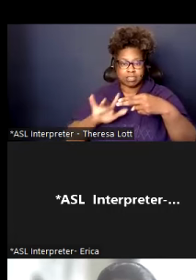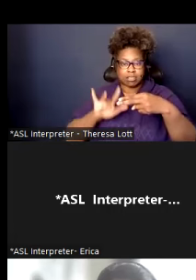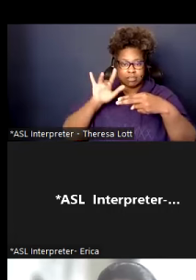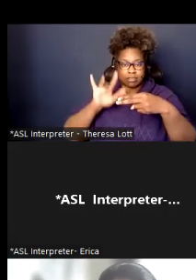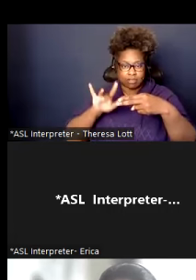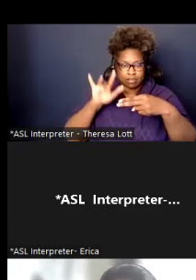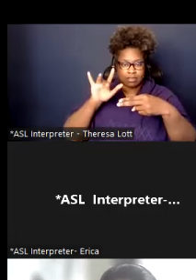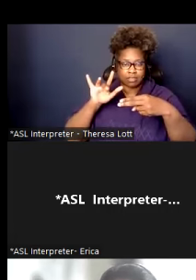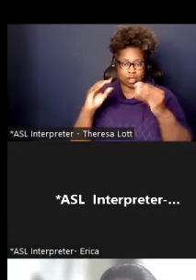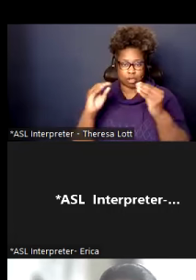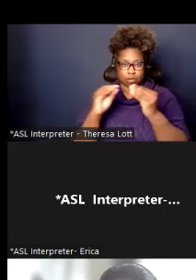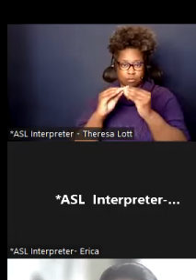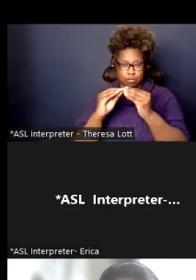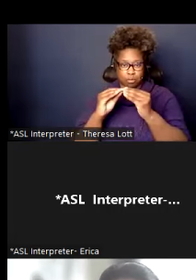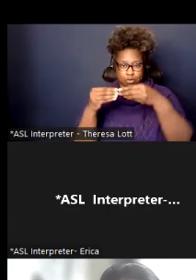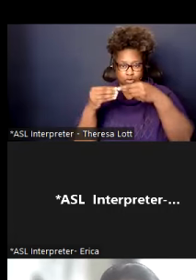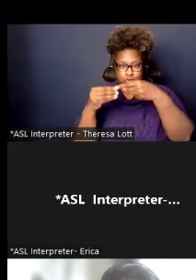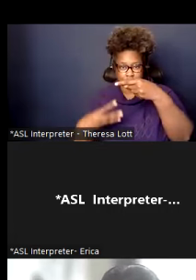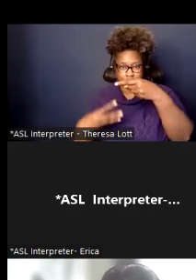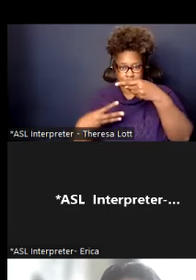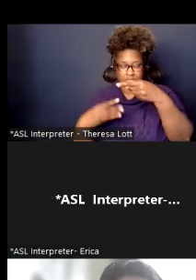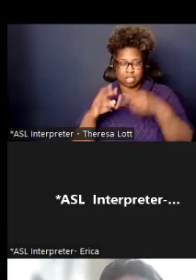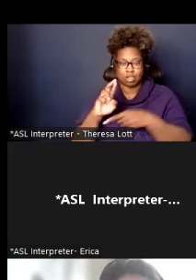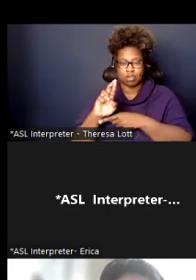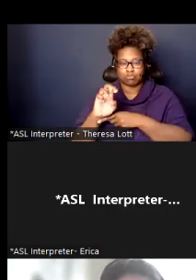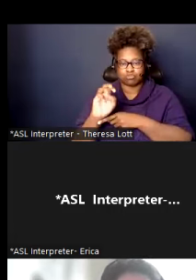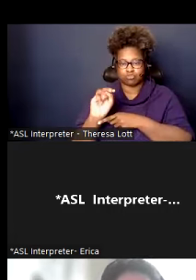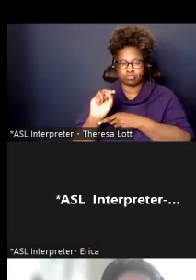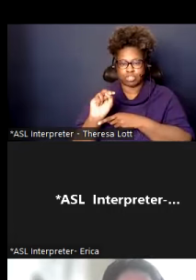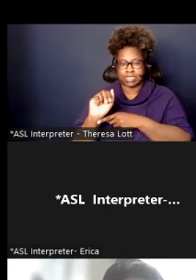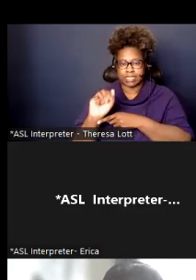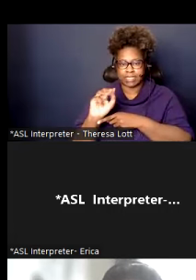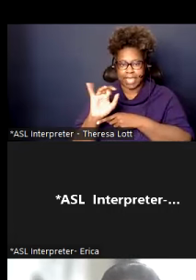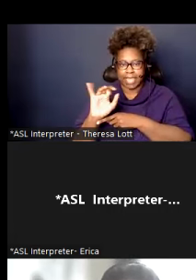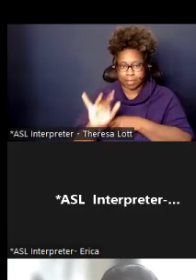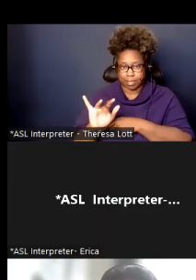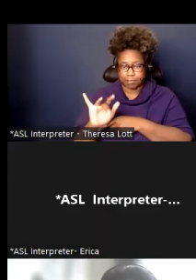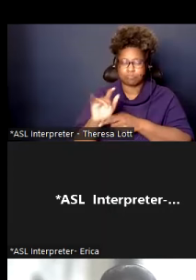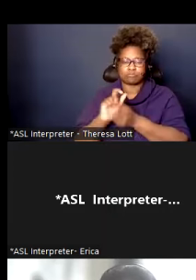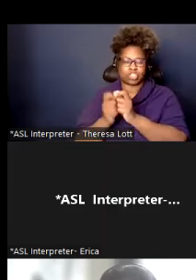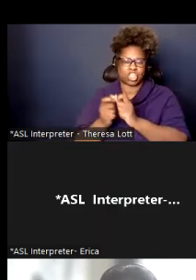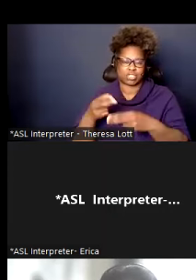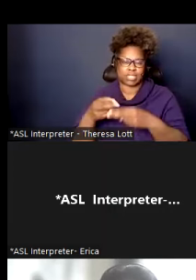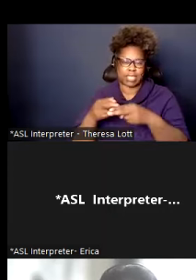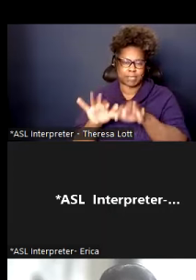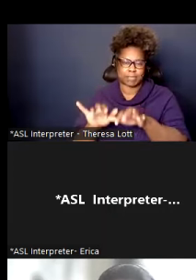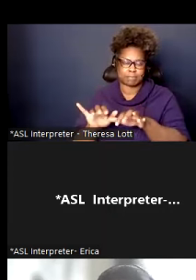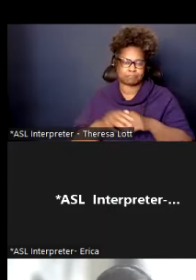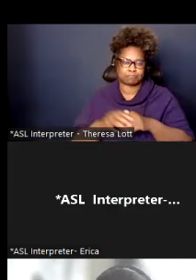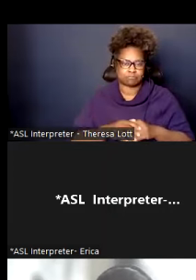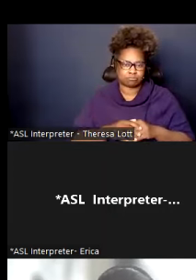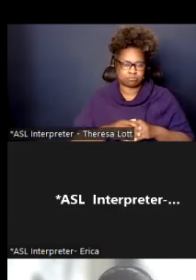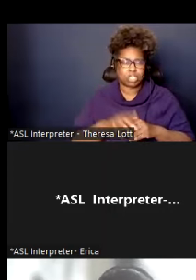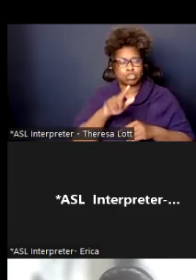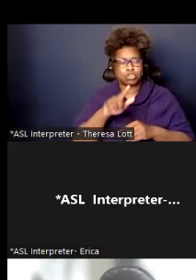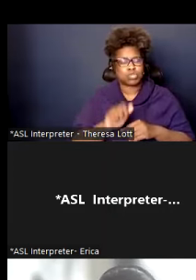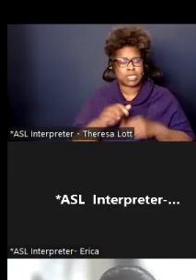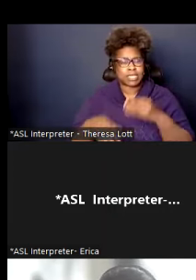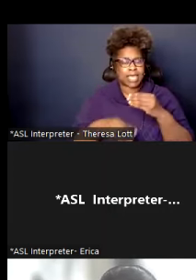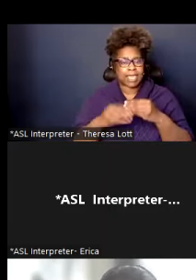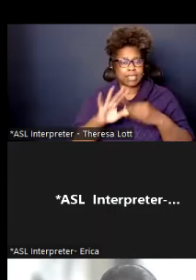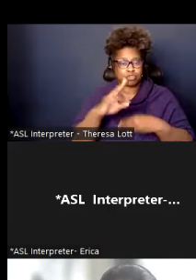Rename. Provide your name and desired city if you'd like to, so that we know where you're